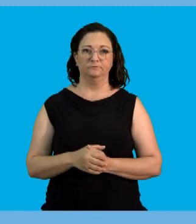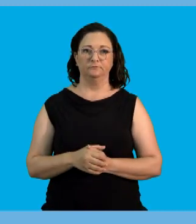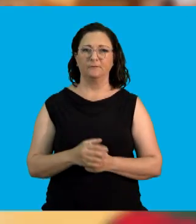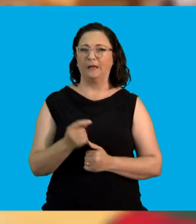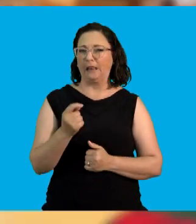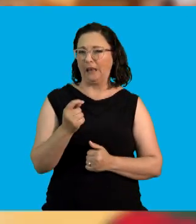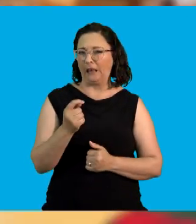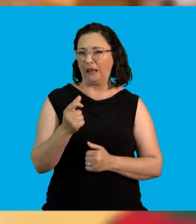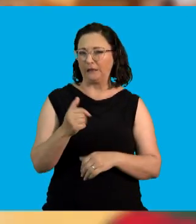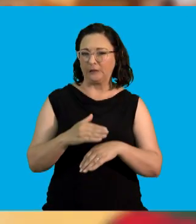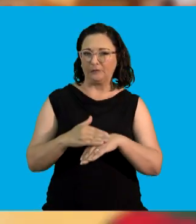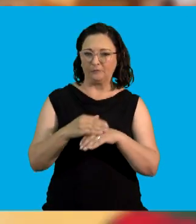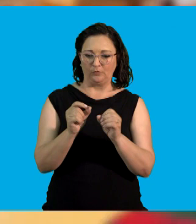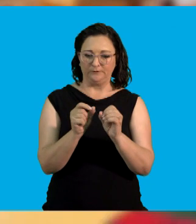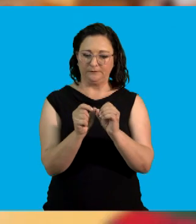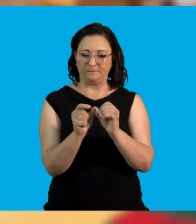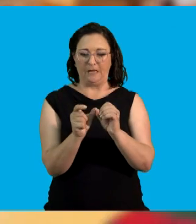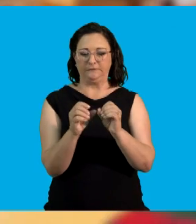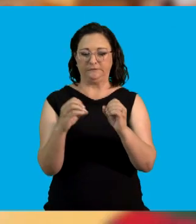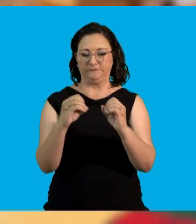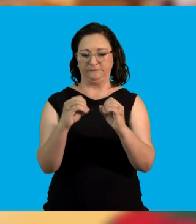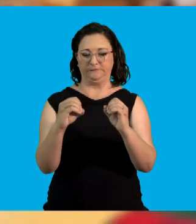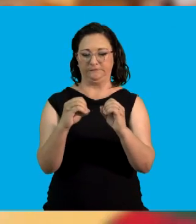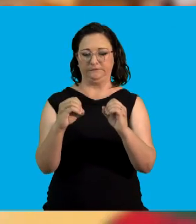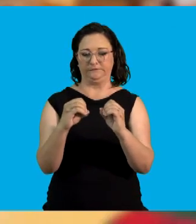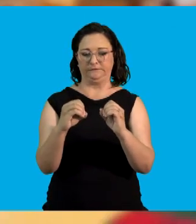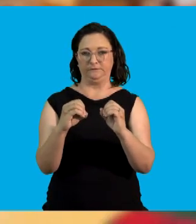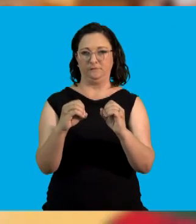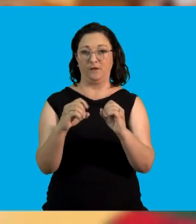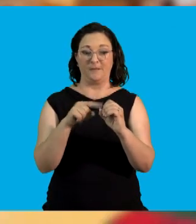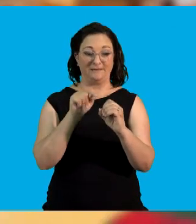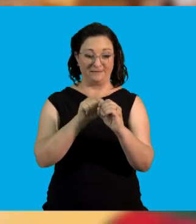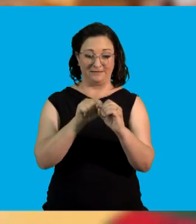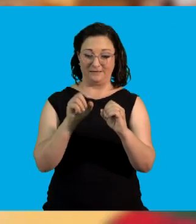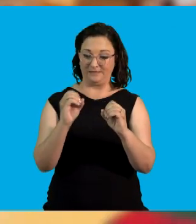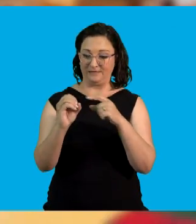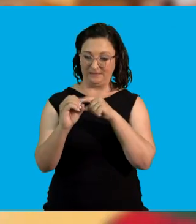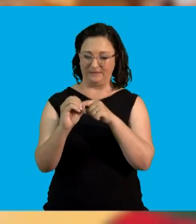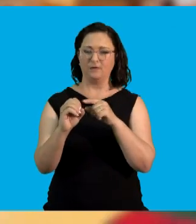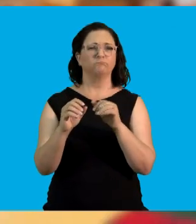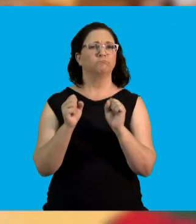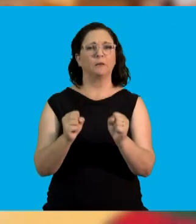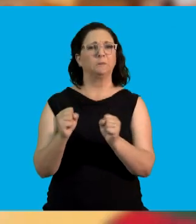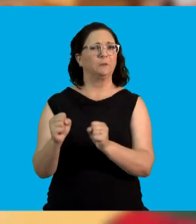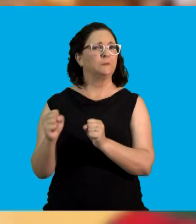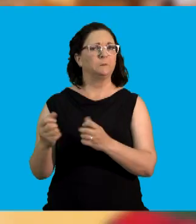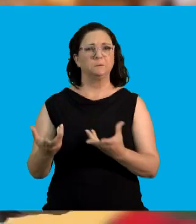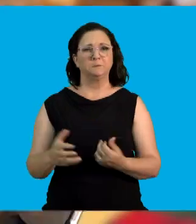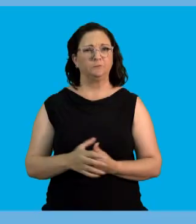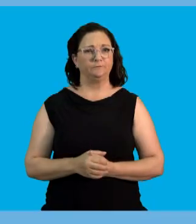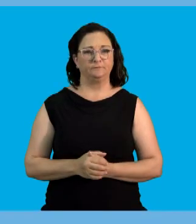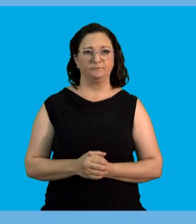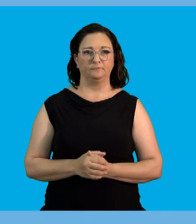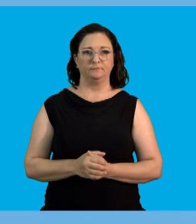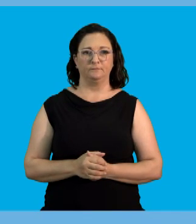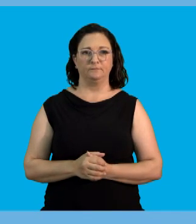same, just slightly increased in terms of the spaces between the particles. So the mass will remain the same because the mass